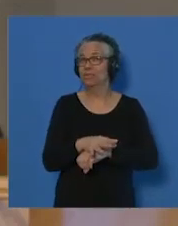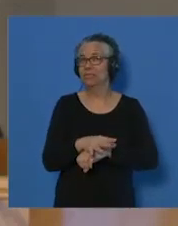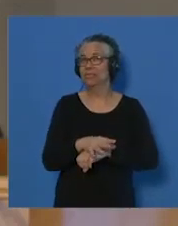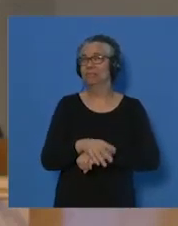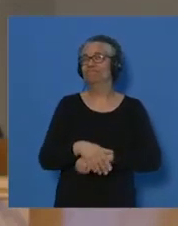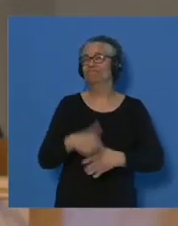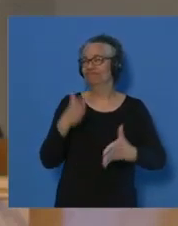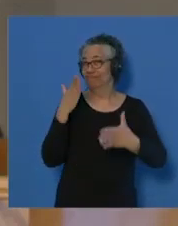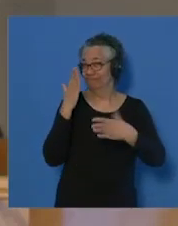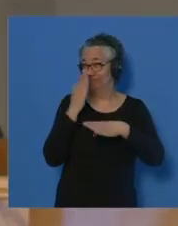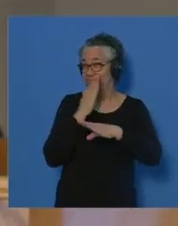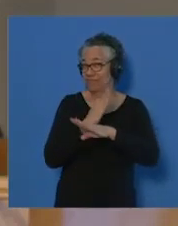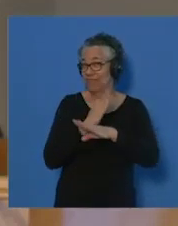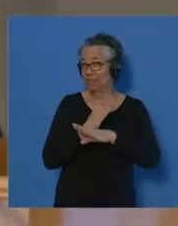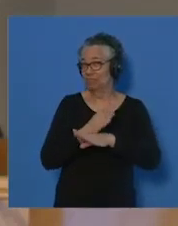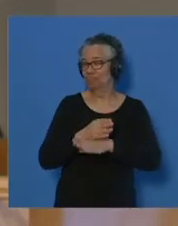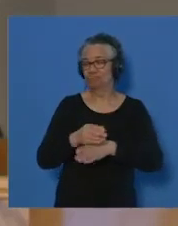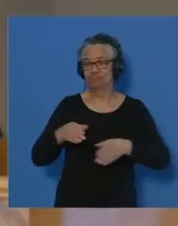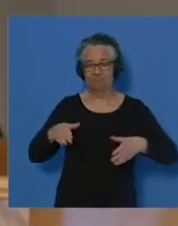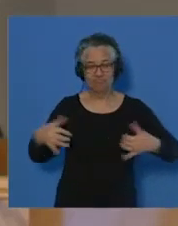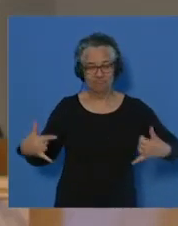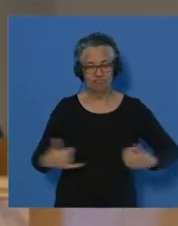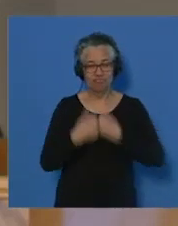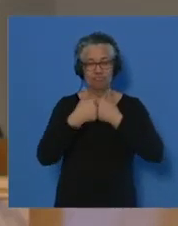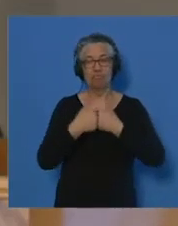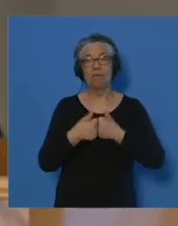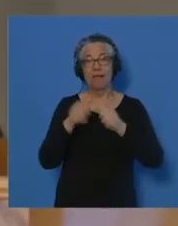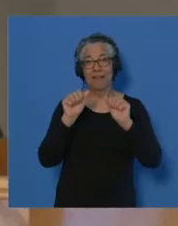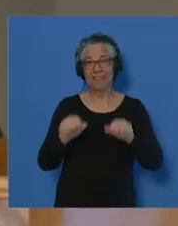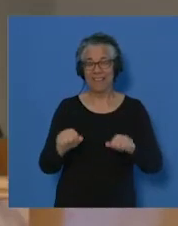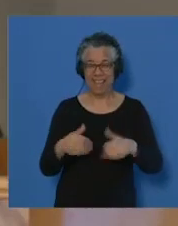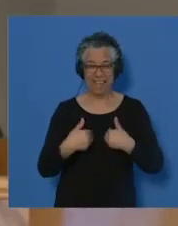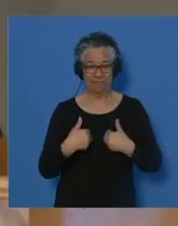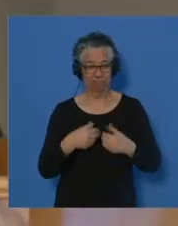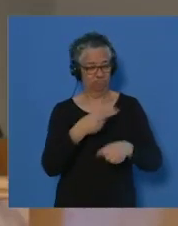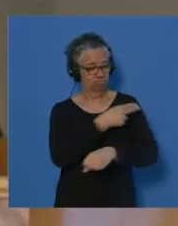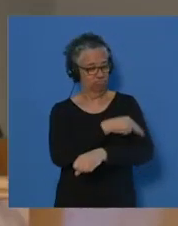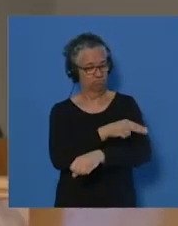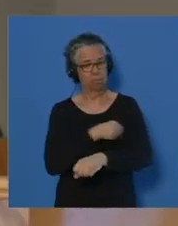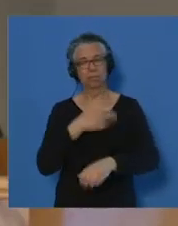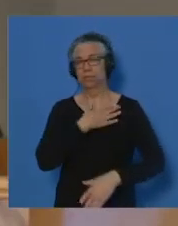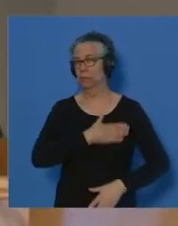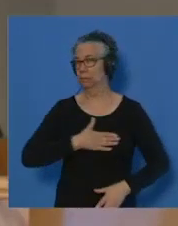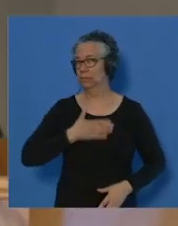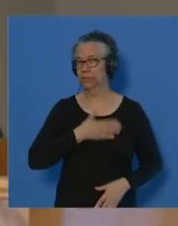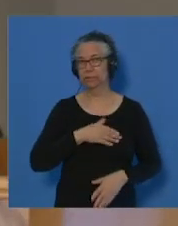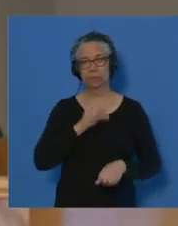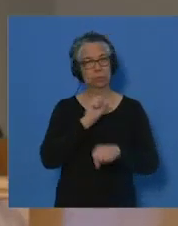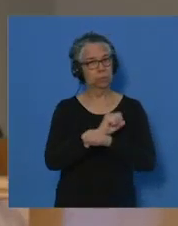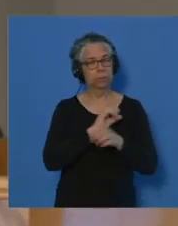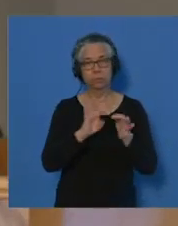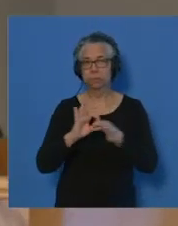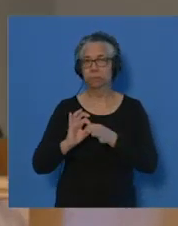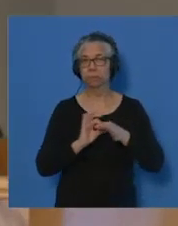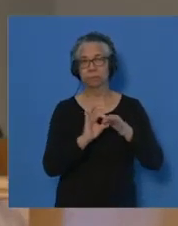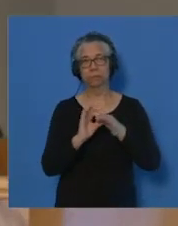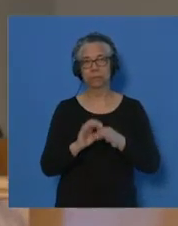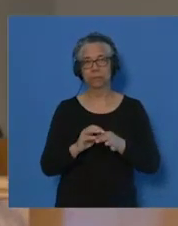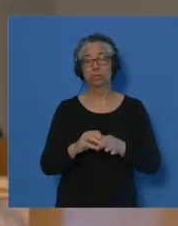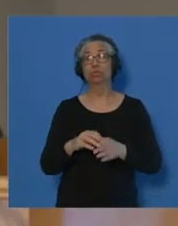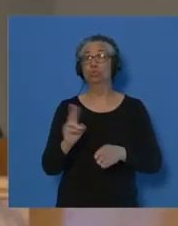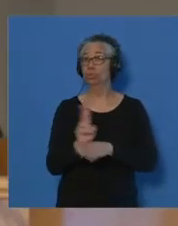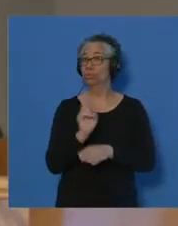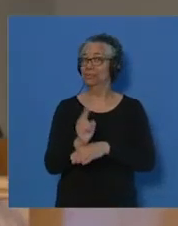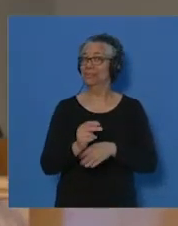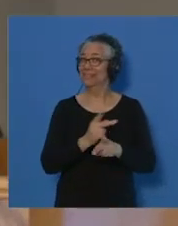preventable road traffic collisions can have on the capacity of our hospital. So please work with us as we exercise care, caution,